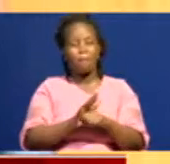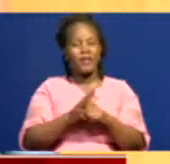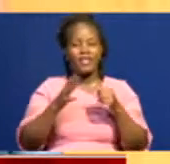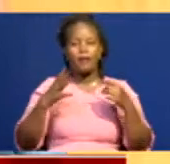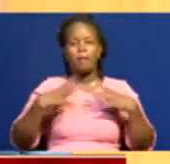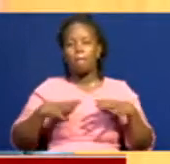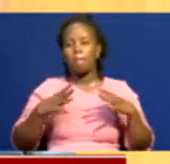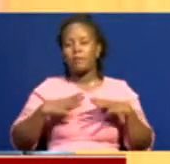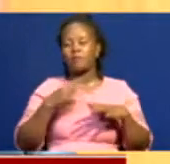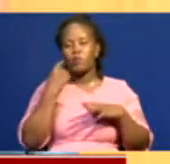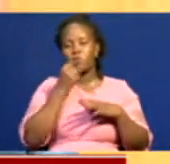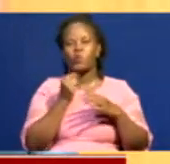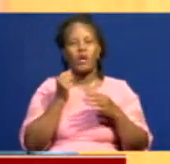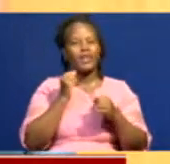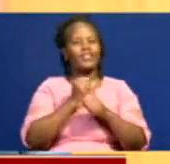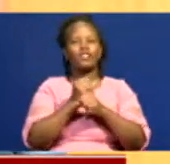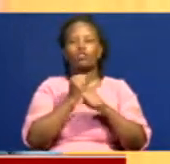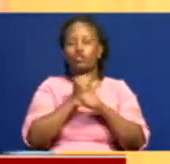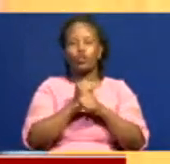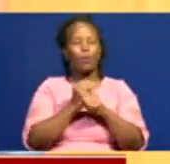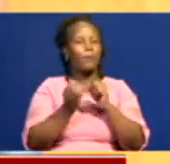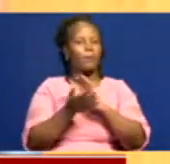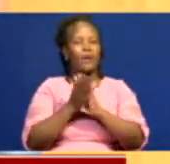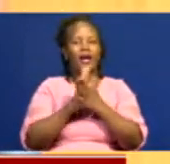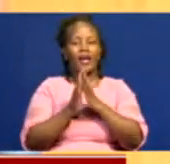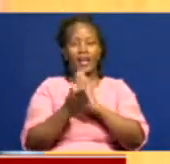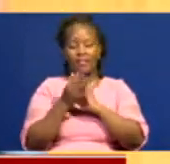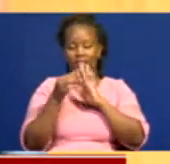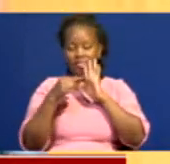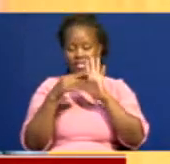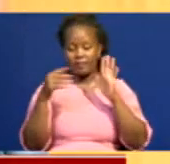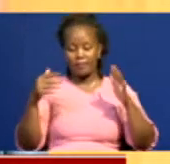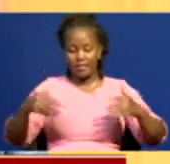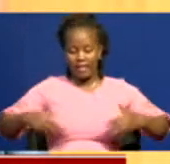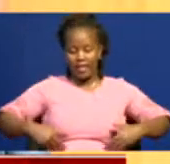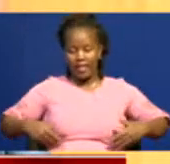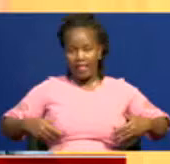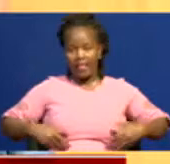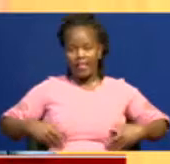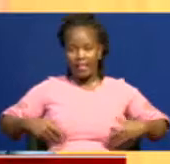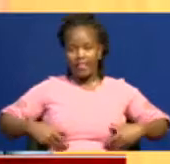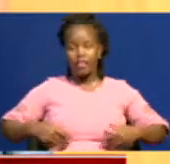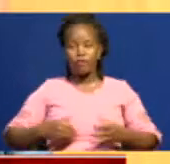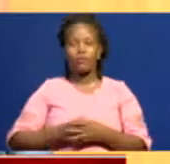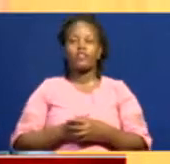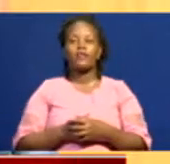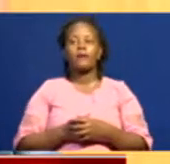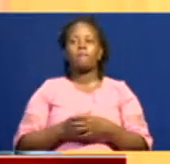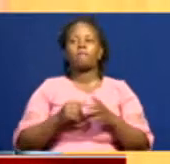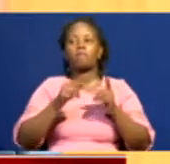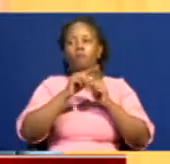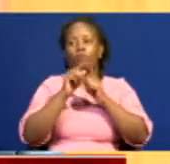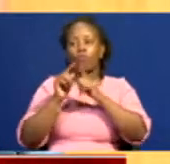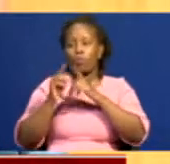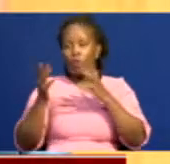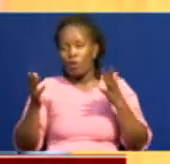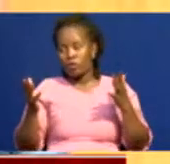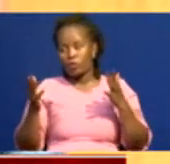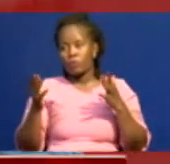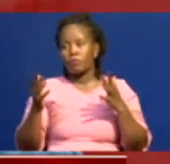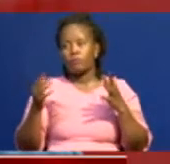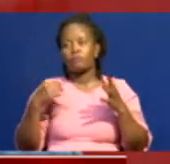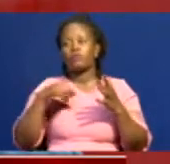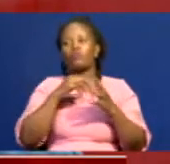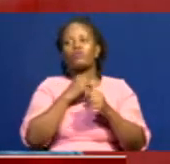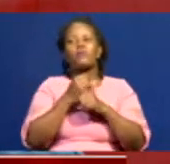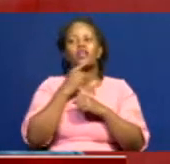jobless people we have, especially the youth, and also